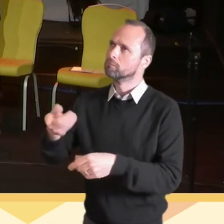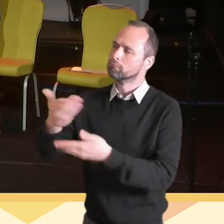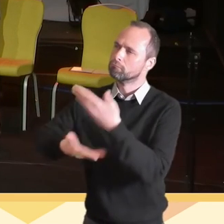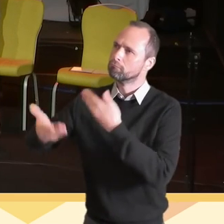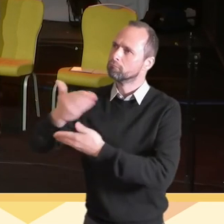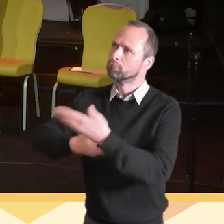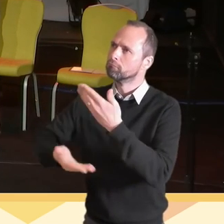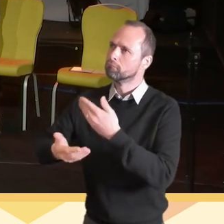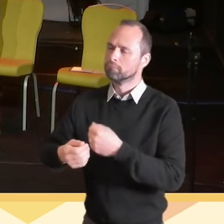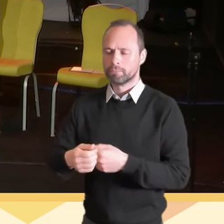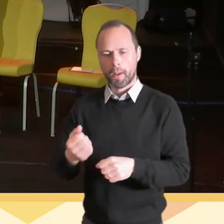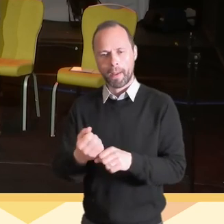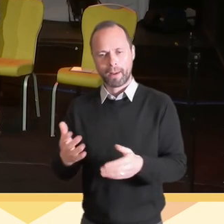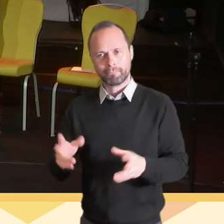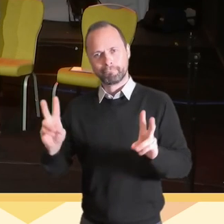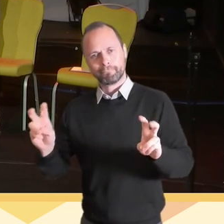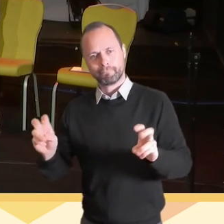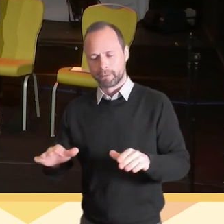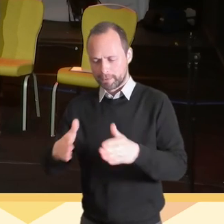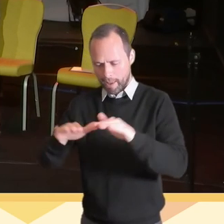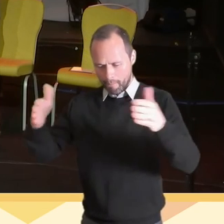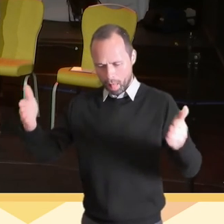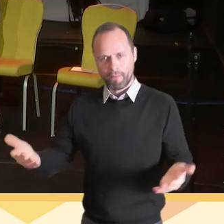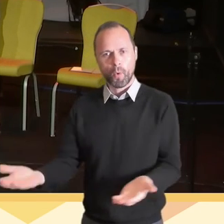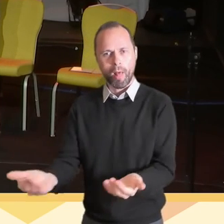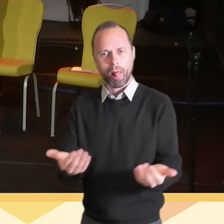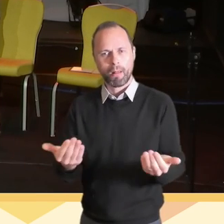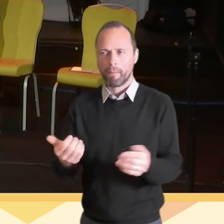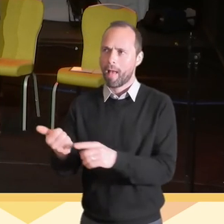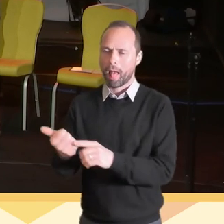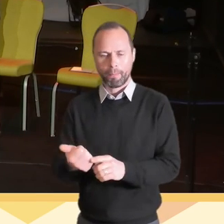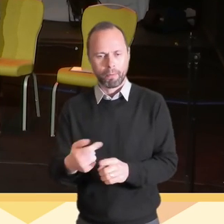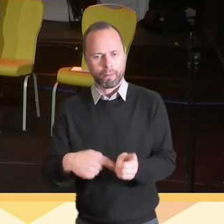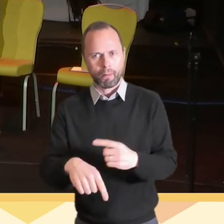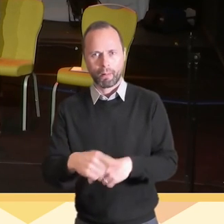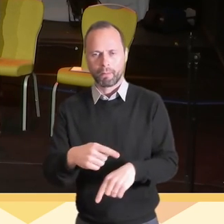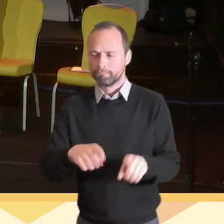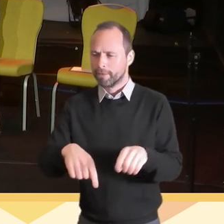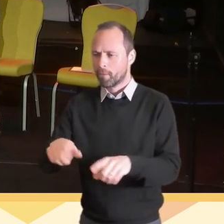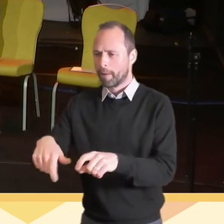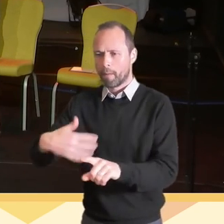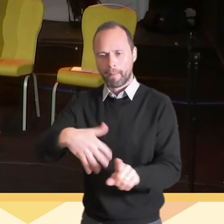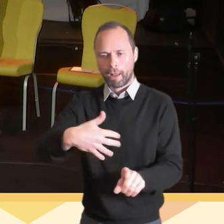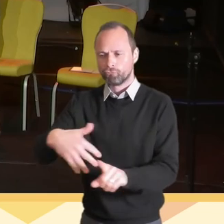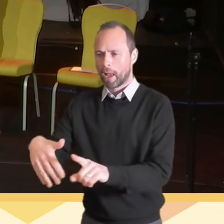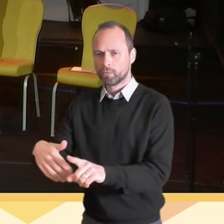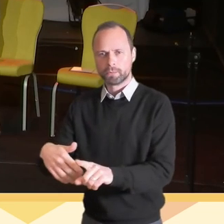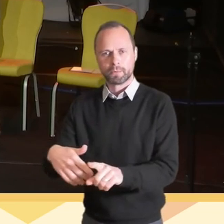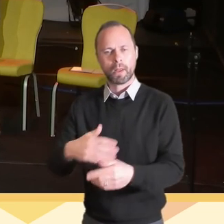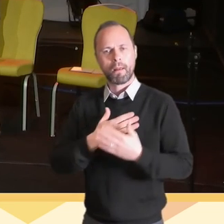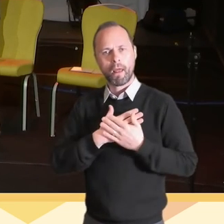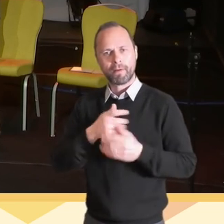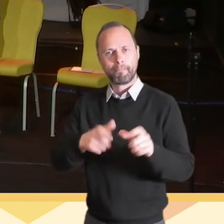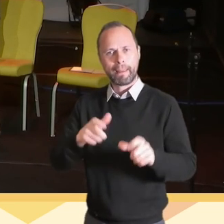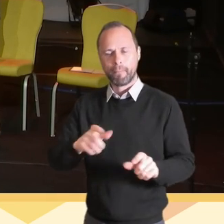where everyone is welcome and all voices are heard. Surround her with love and with kind and loving people. Give her wisdom